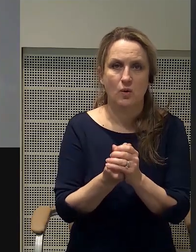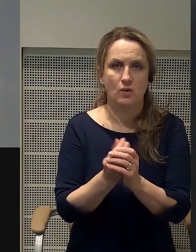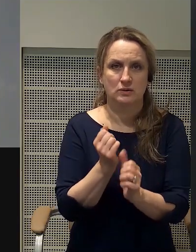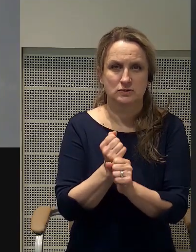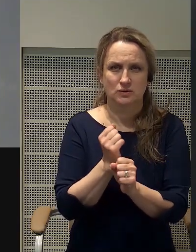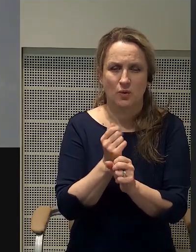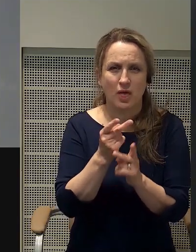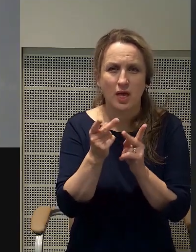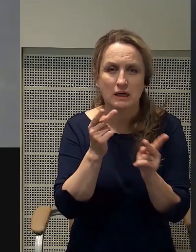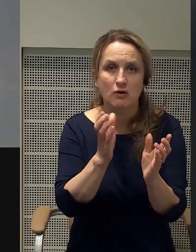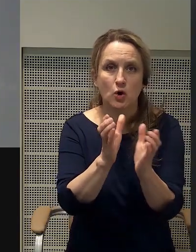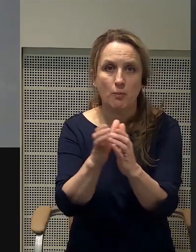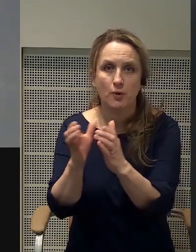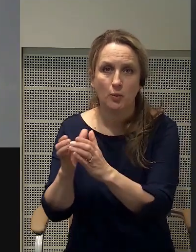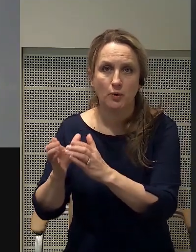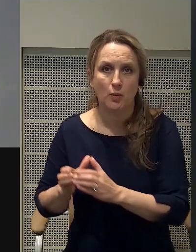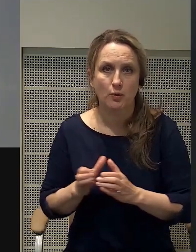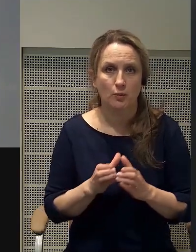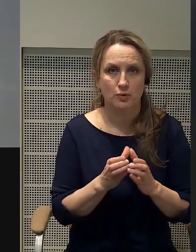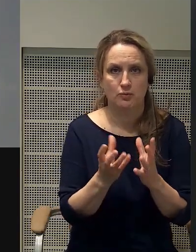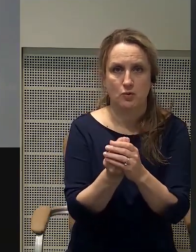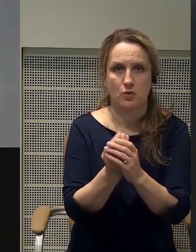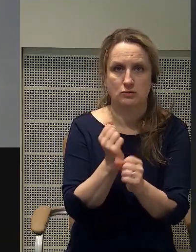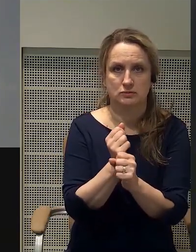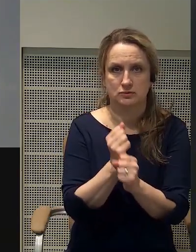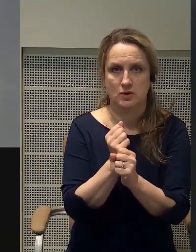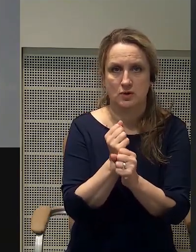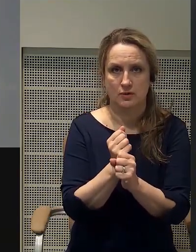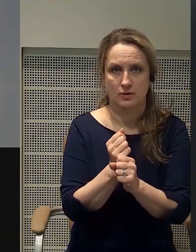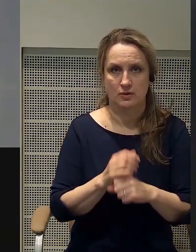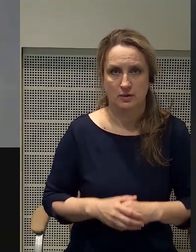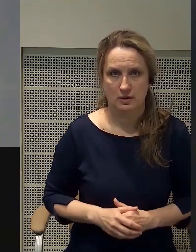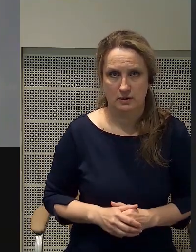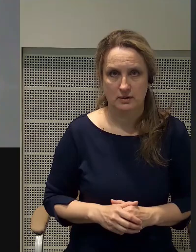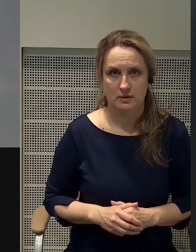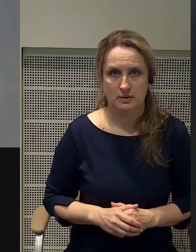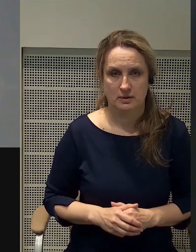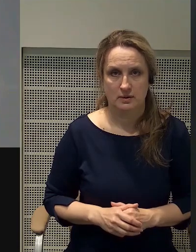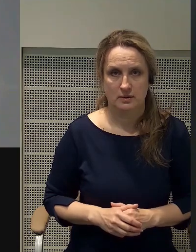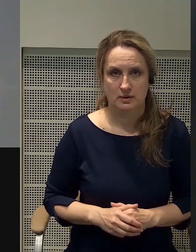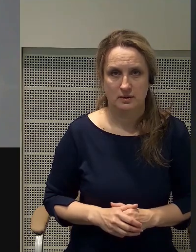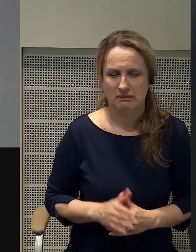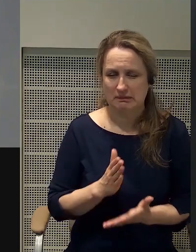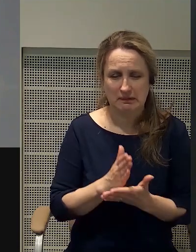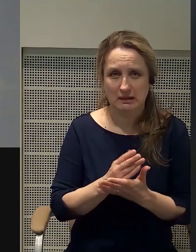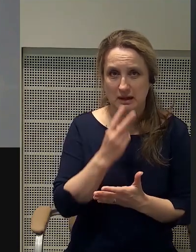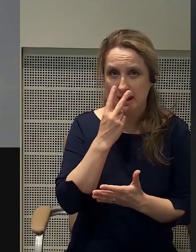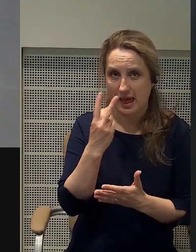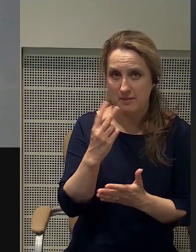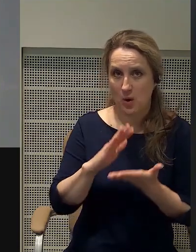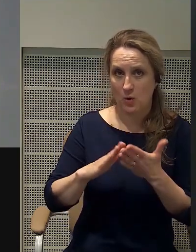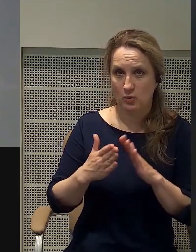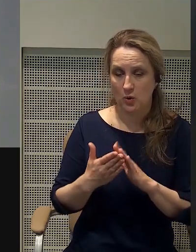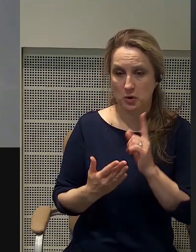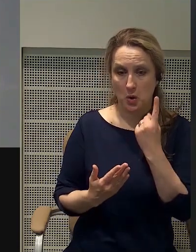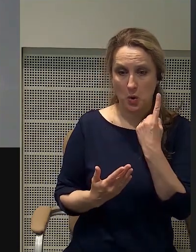see that one stakeholder goes to speak with the pharmaceutical industry to try to bring medicines to